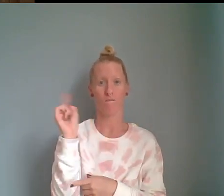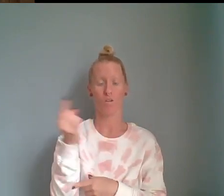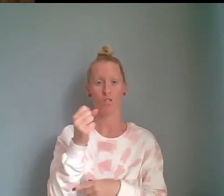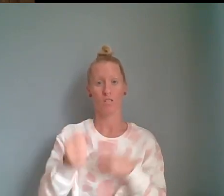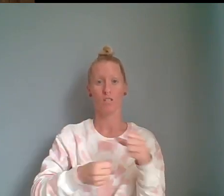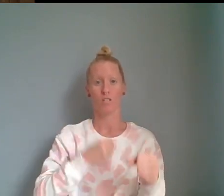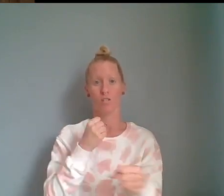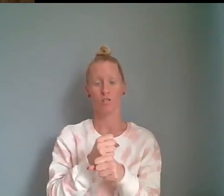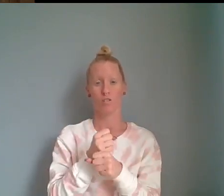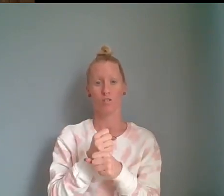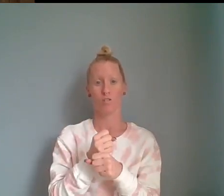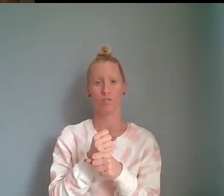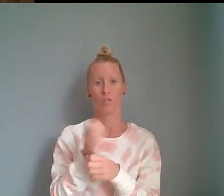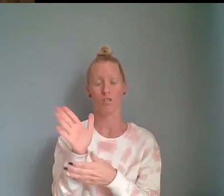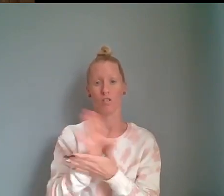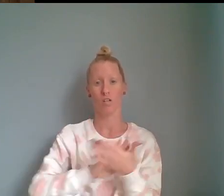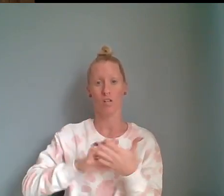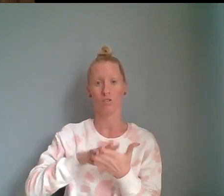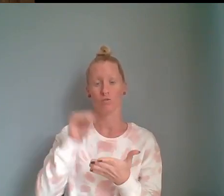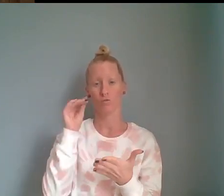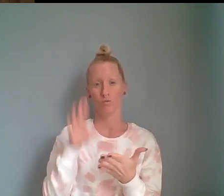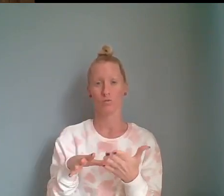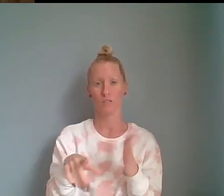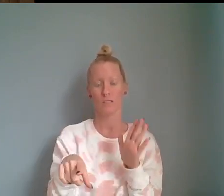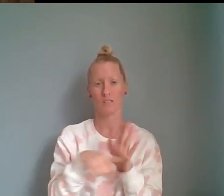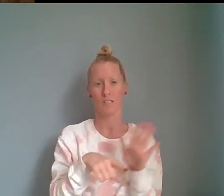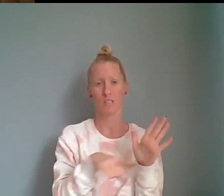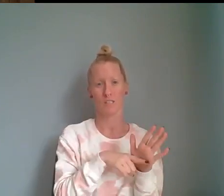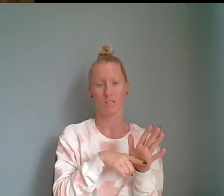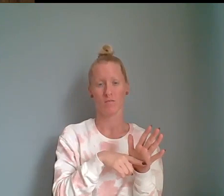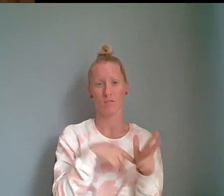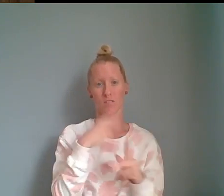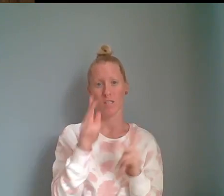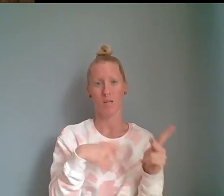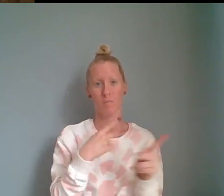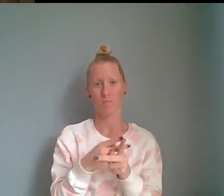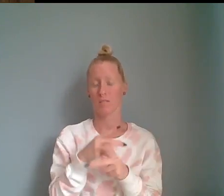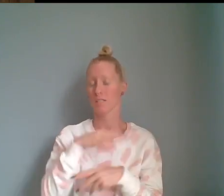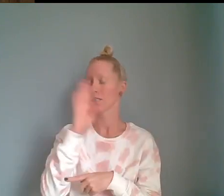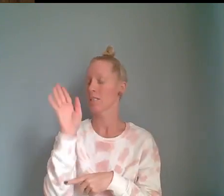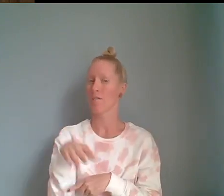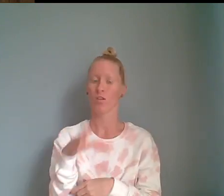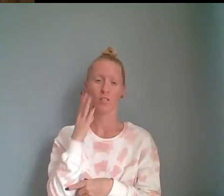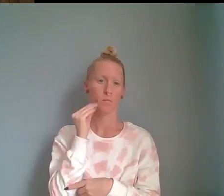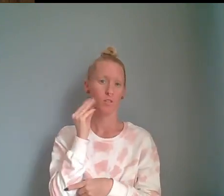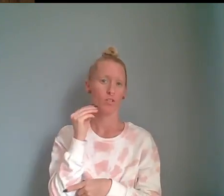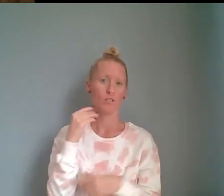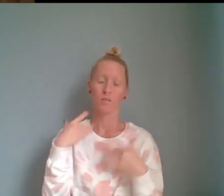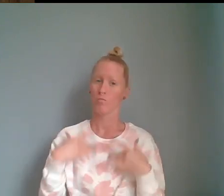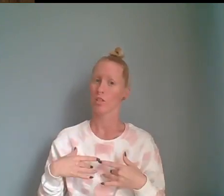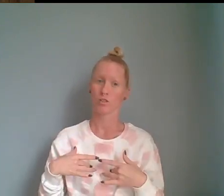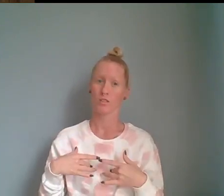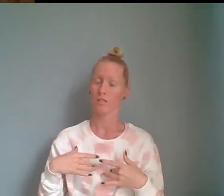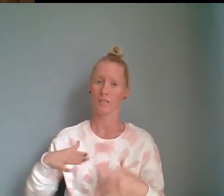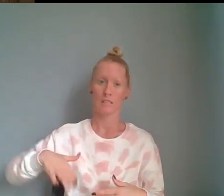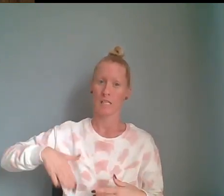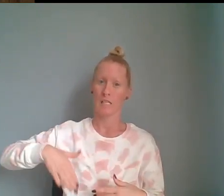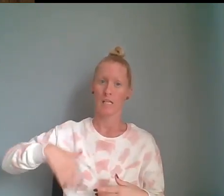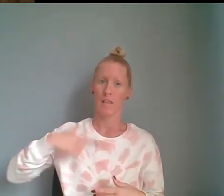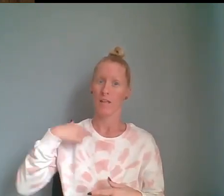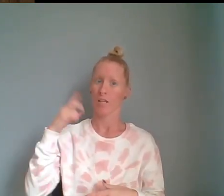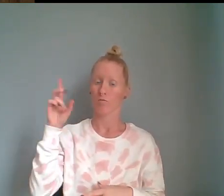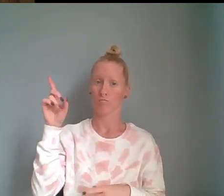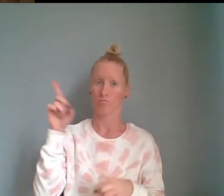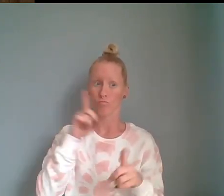negative cognitive or attributional style. But these were people who had never experienced an episode of depression yet. They then tracked them for the next